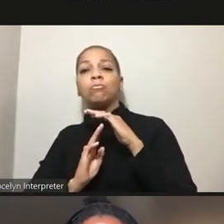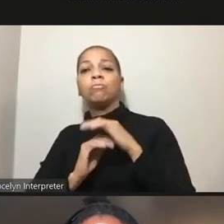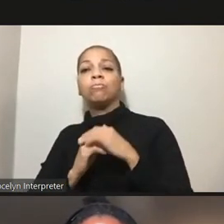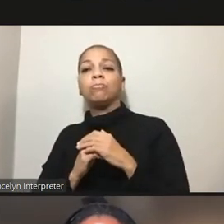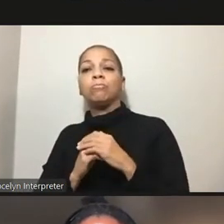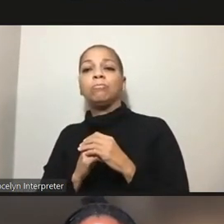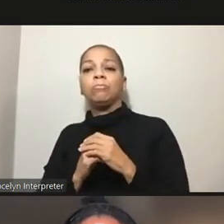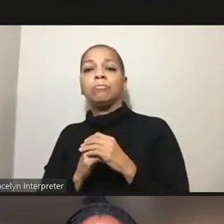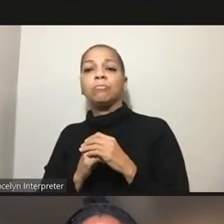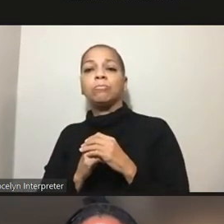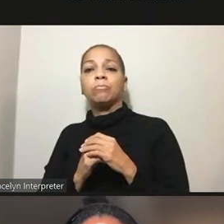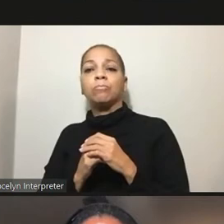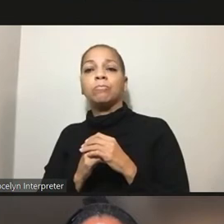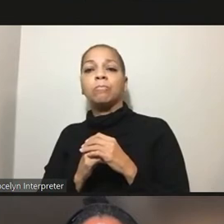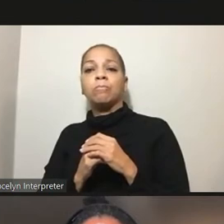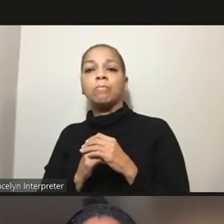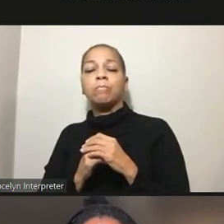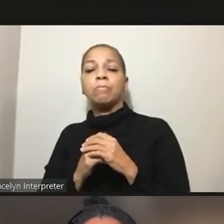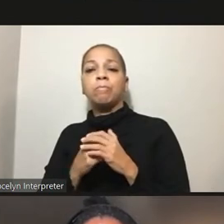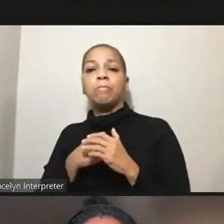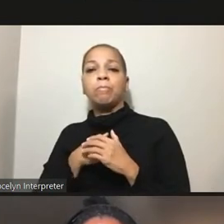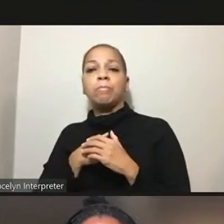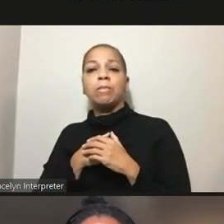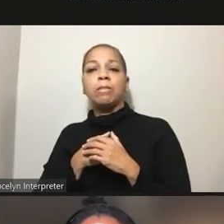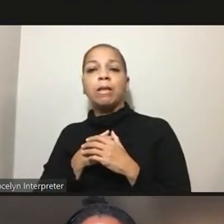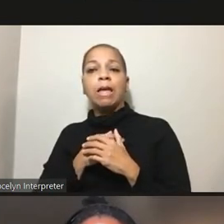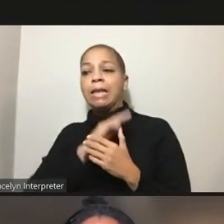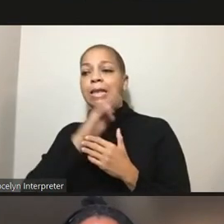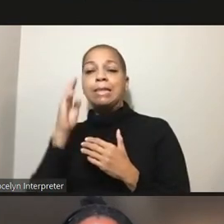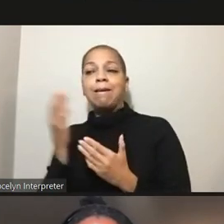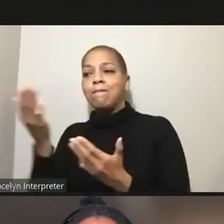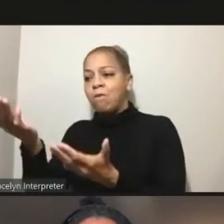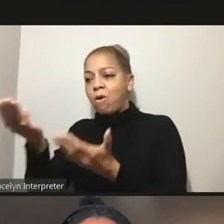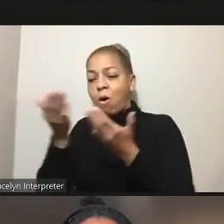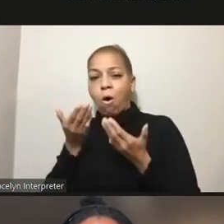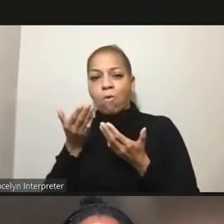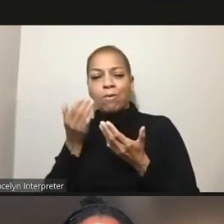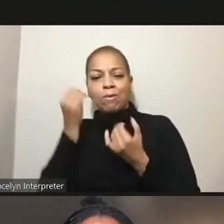even offered the notion that I could be an artist.